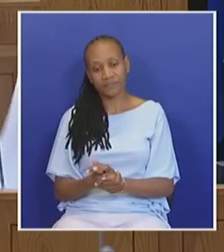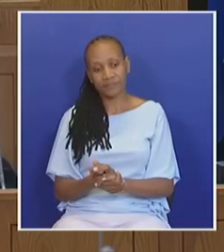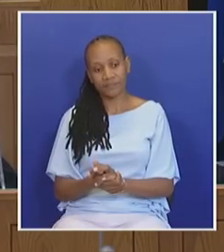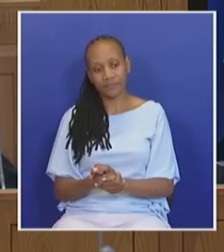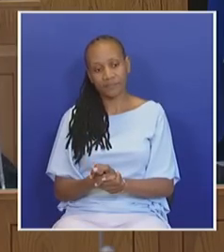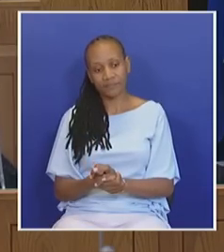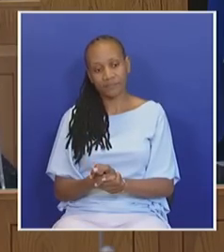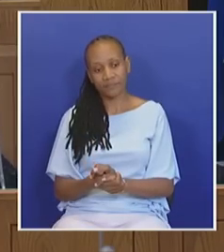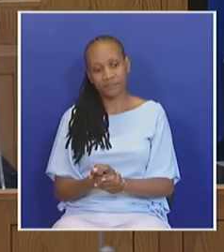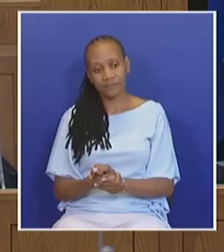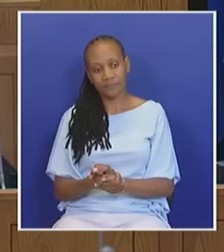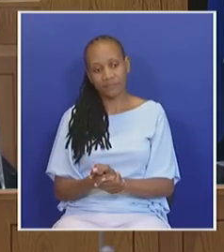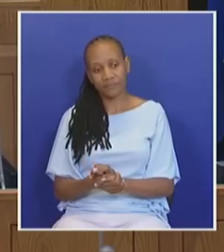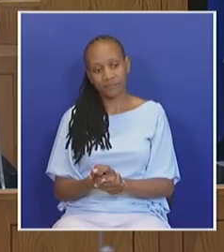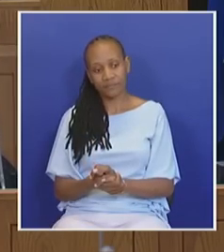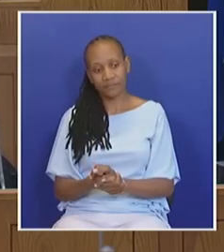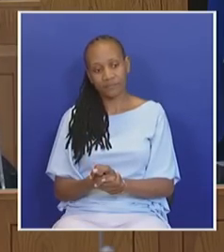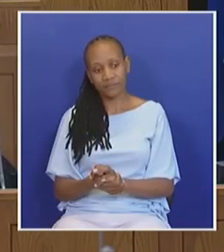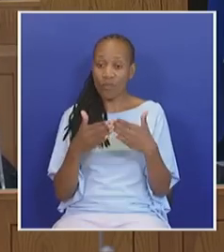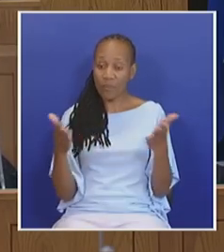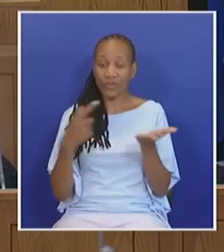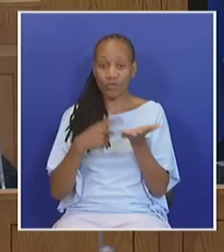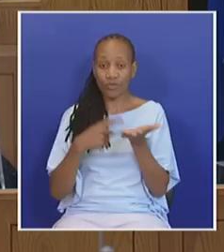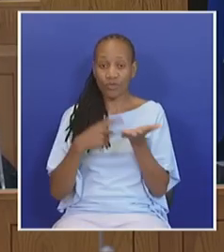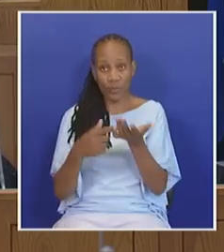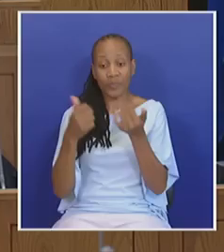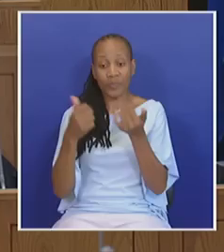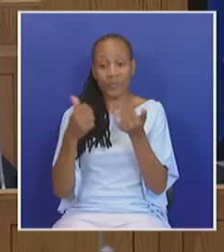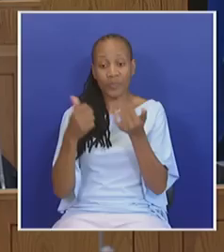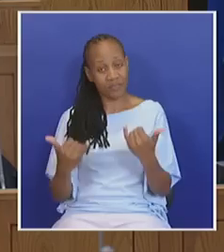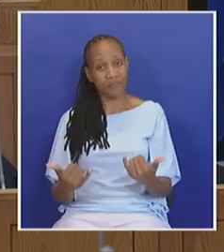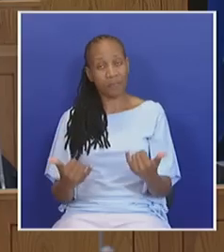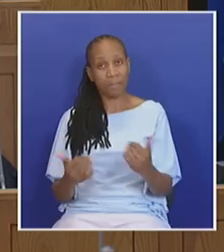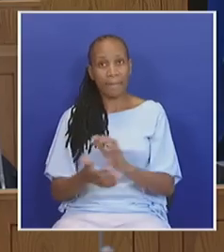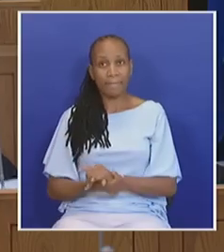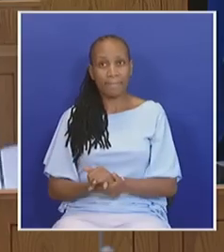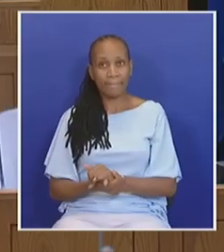and it is the subject of the discussion this afternoon.